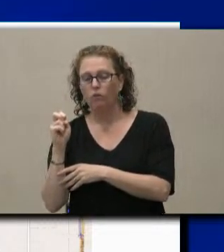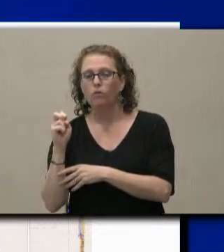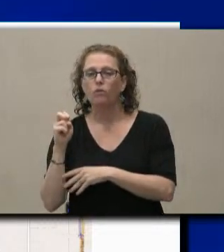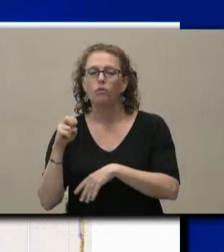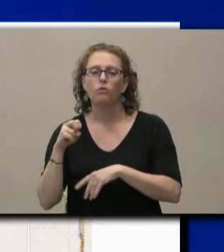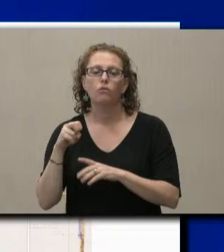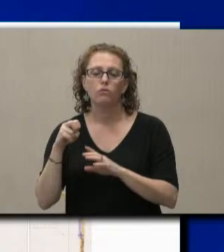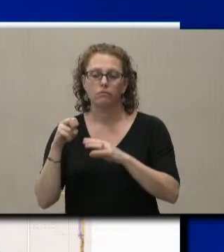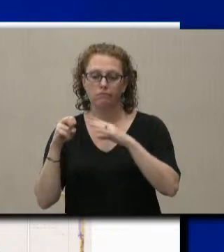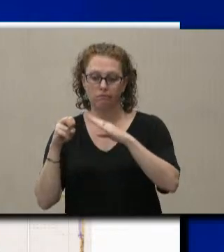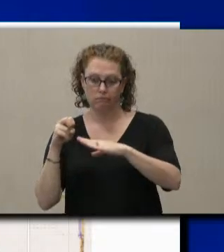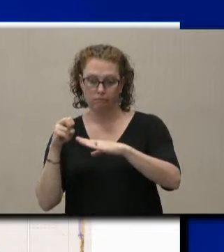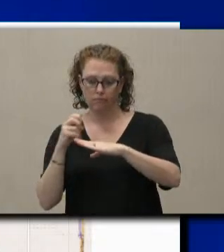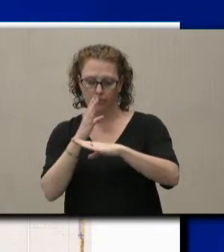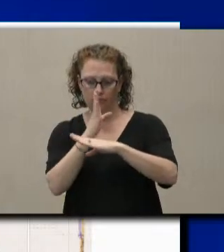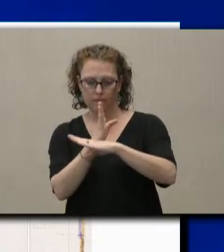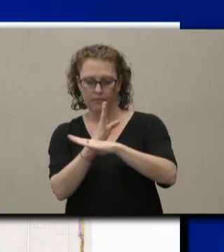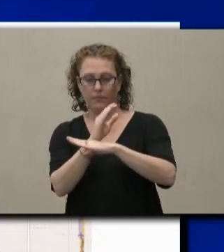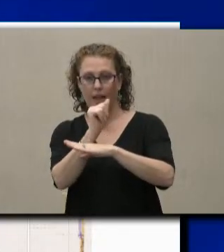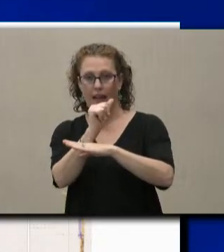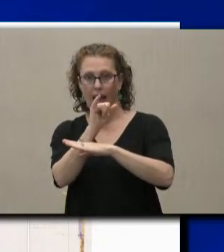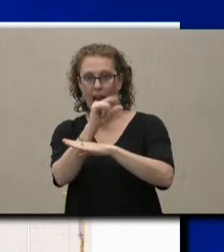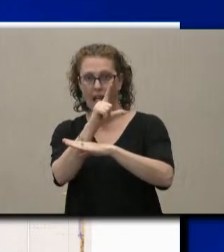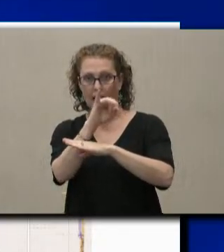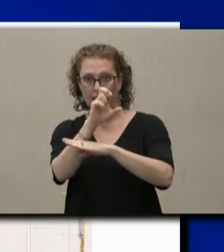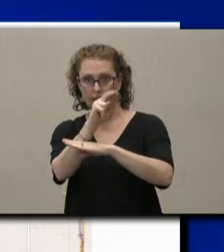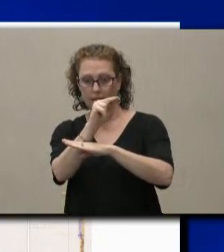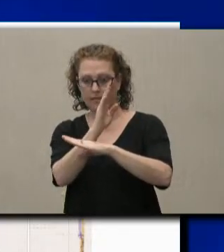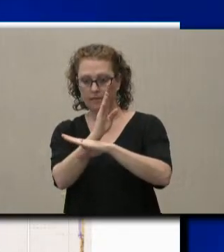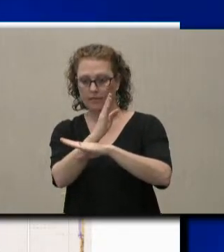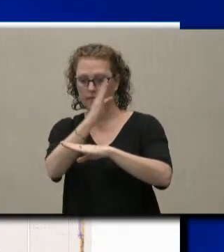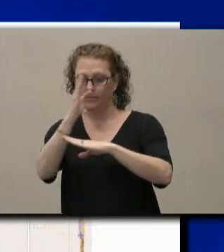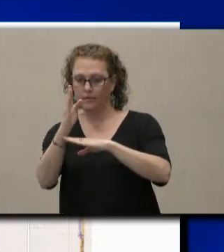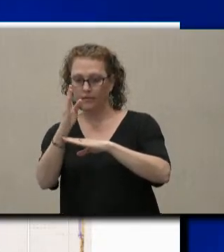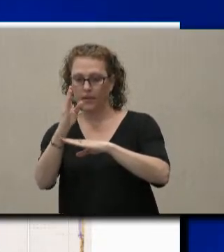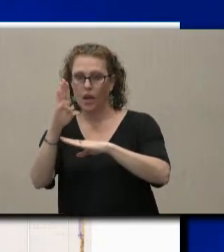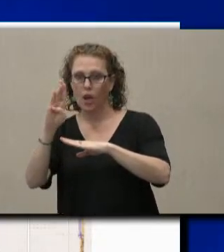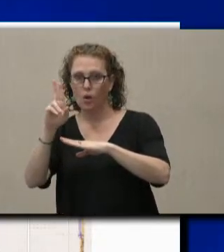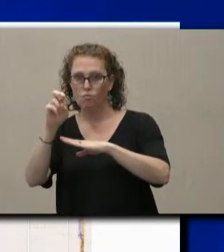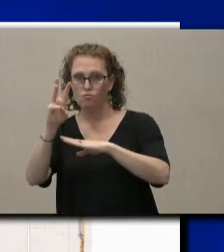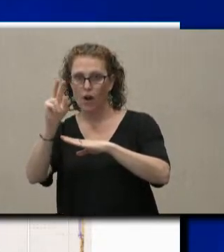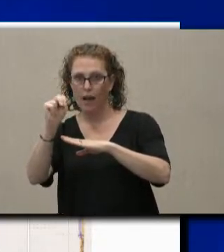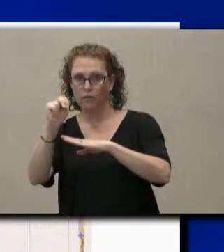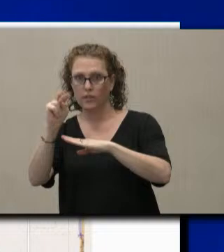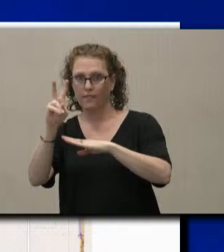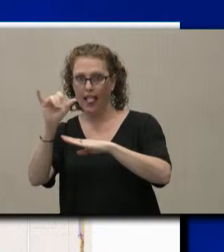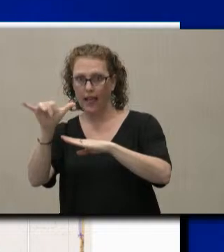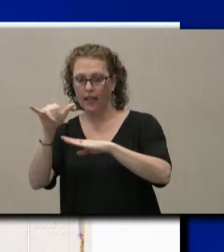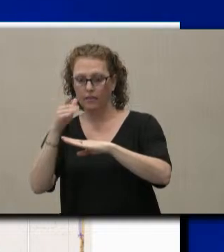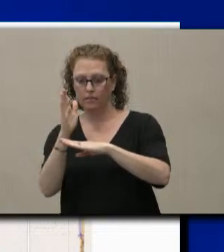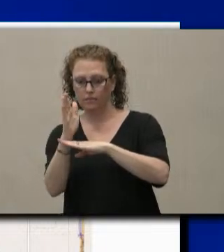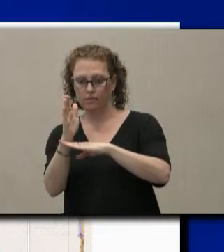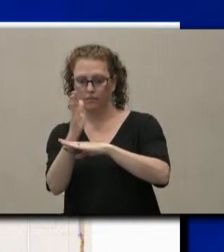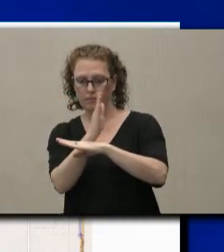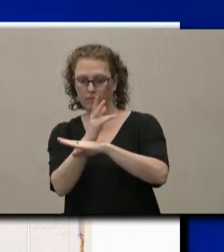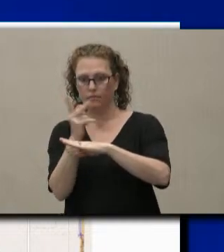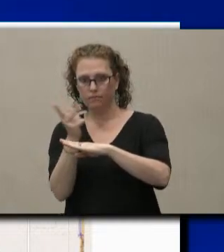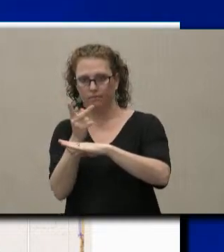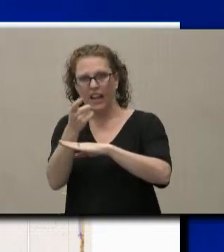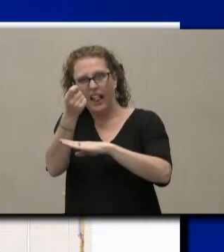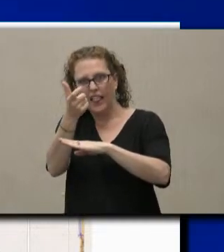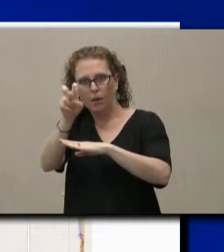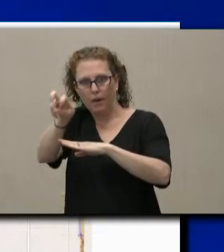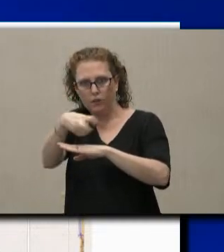And so there has been some shifting in the shape of District 3. And the last change